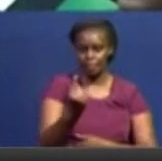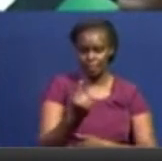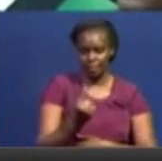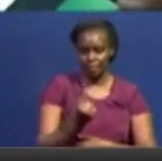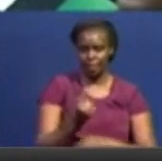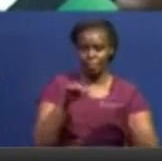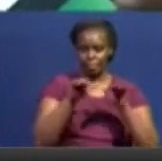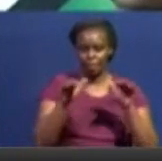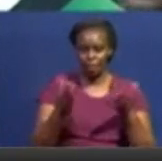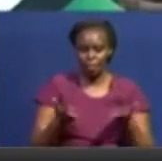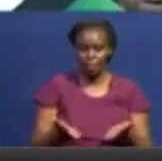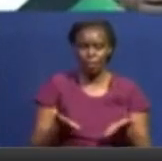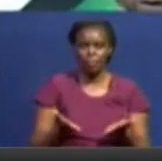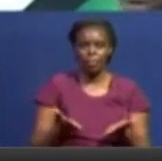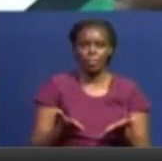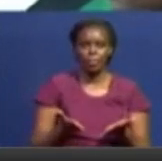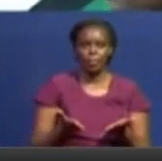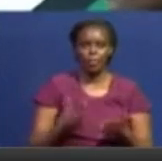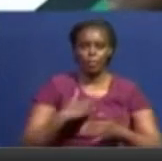please?